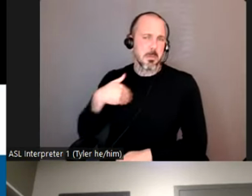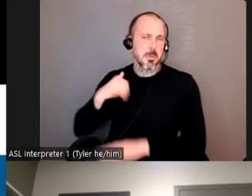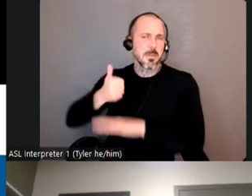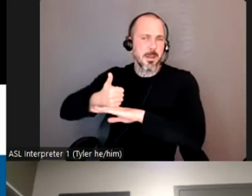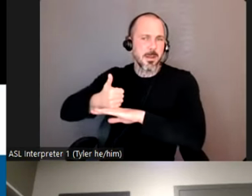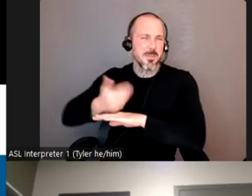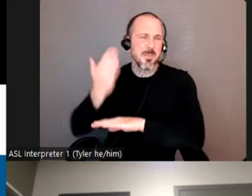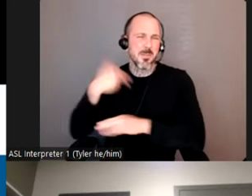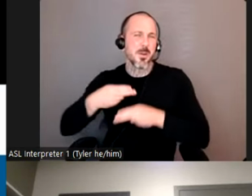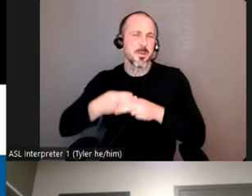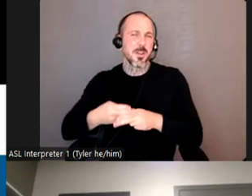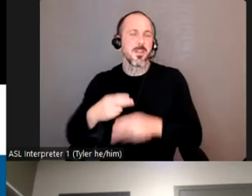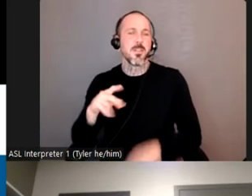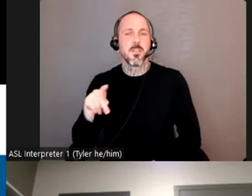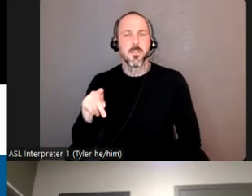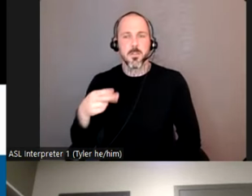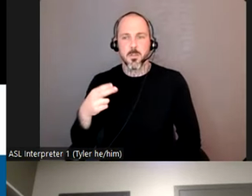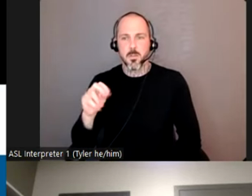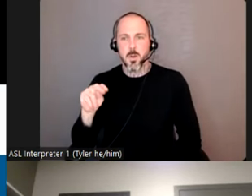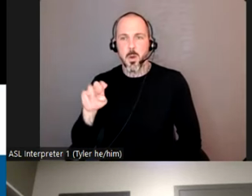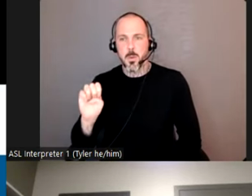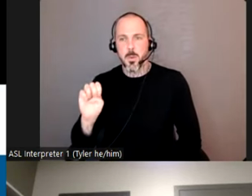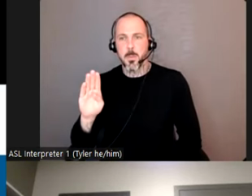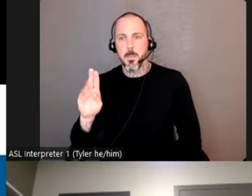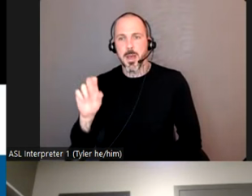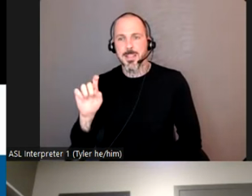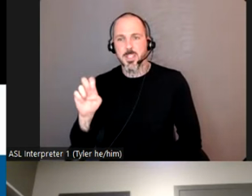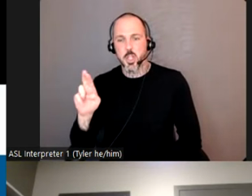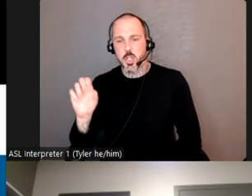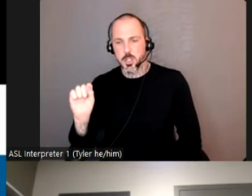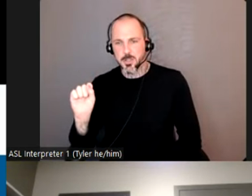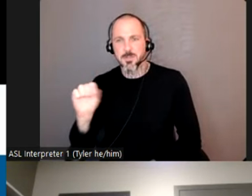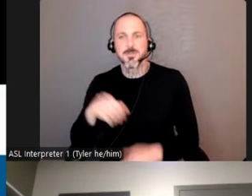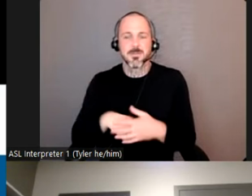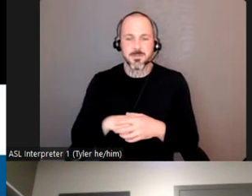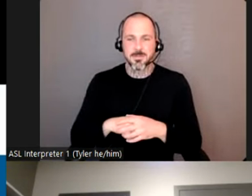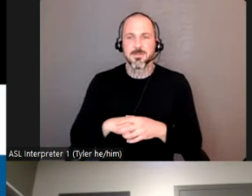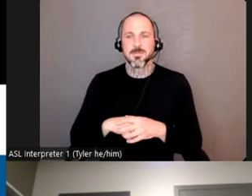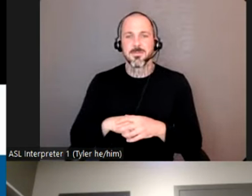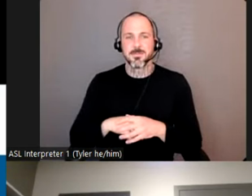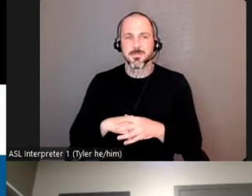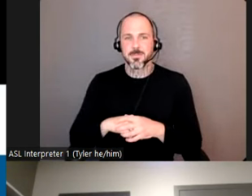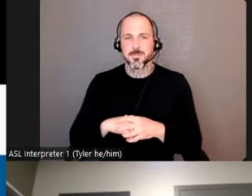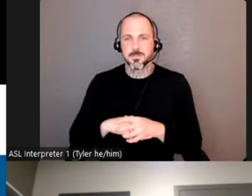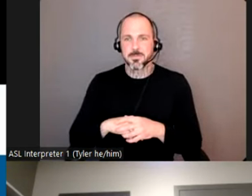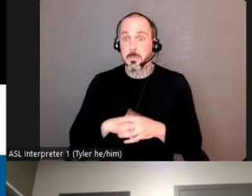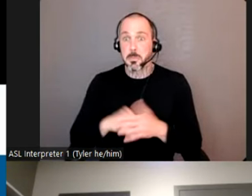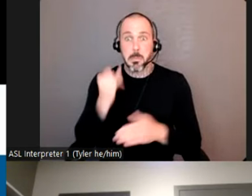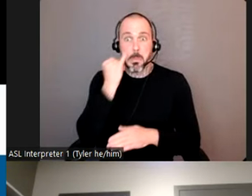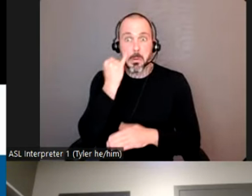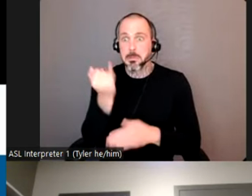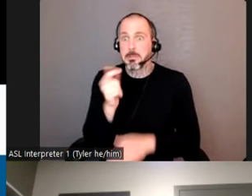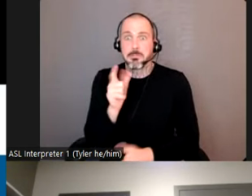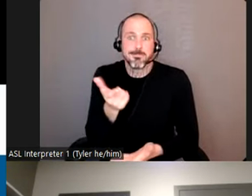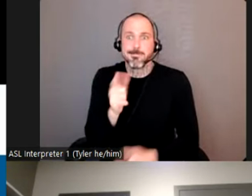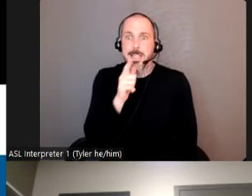may remember seeing some of their stickers that they had, and that was to combat sort of the calls that we would get at lunch or